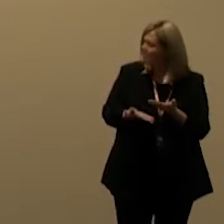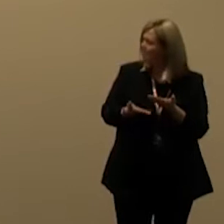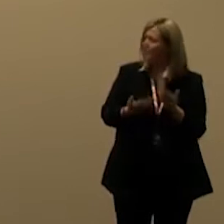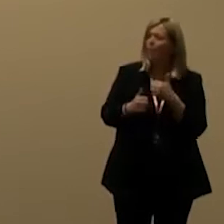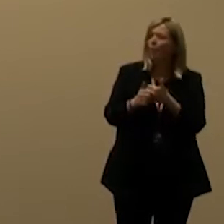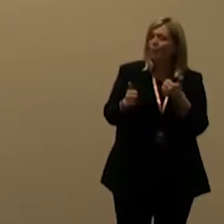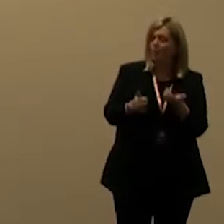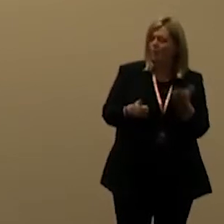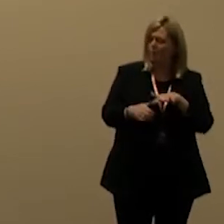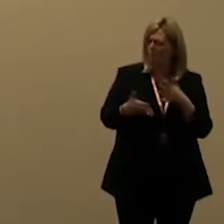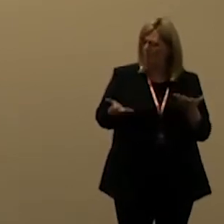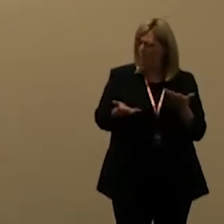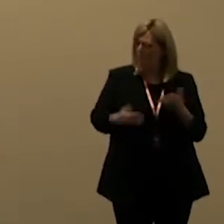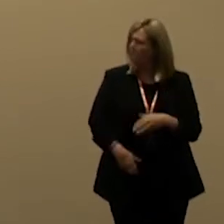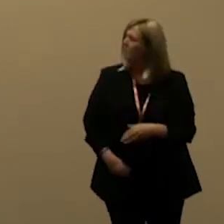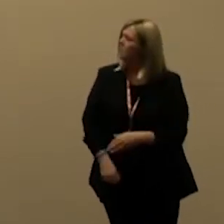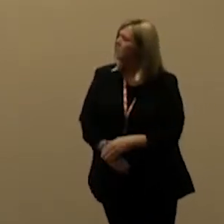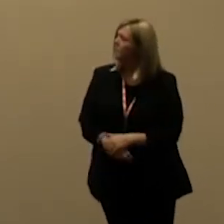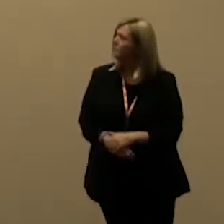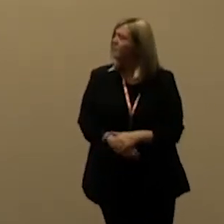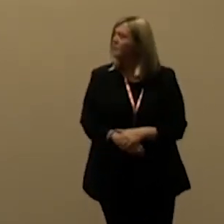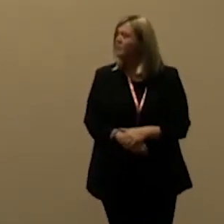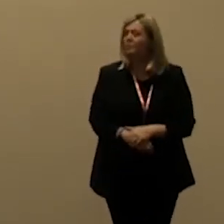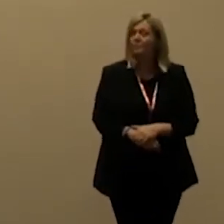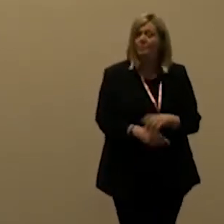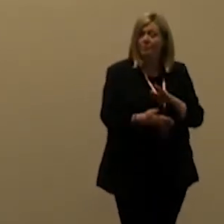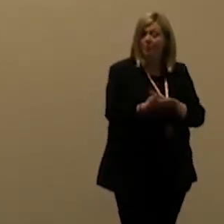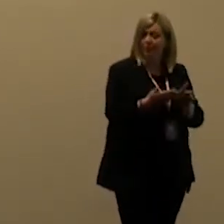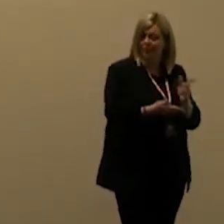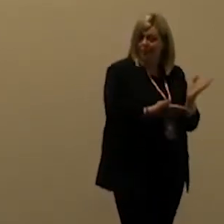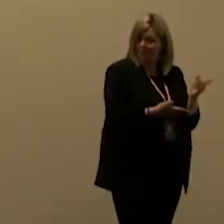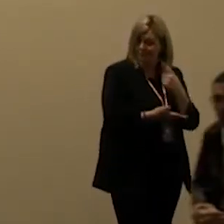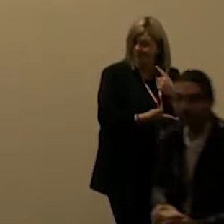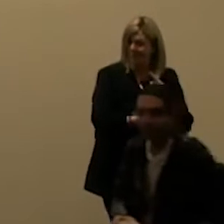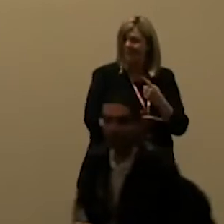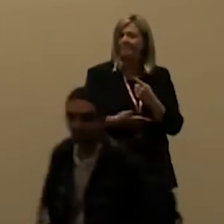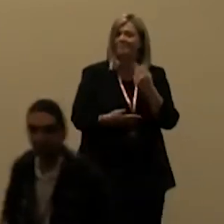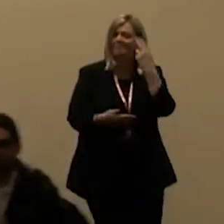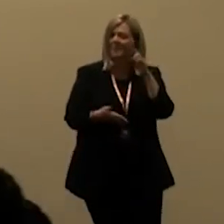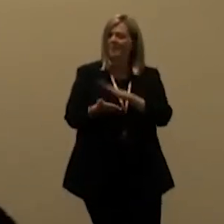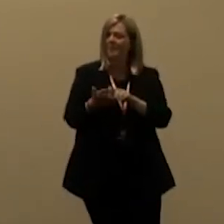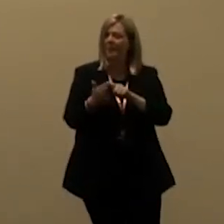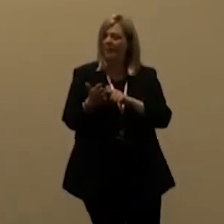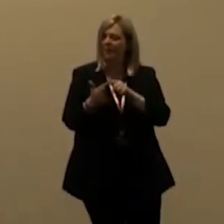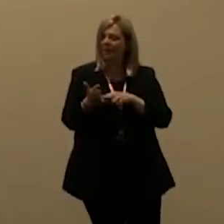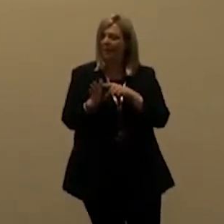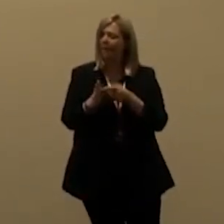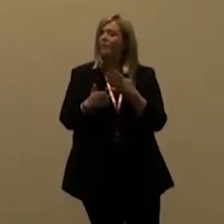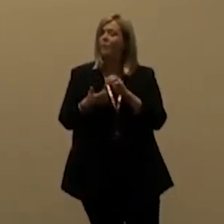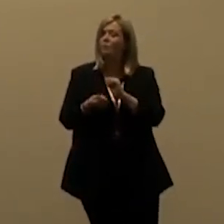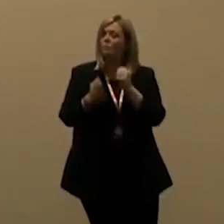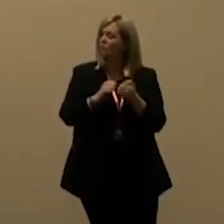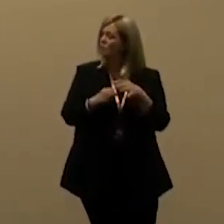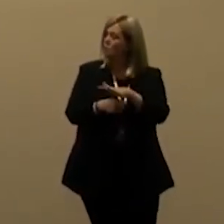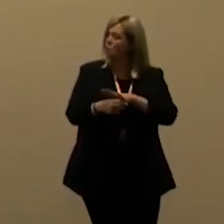the company we've come from. So as Hannah has already said, my name is Helena, and we are from Changing